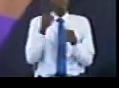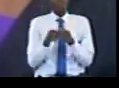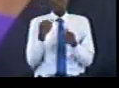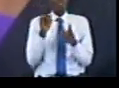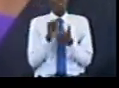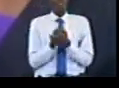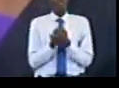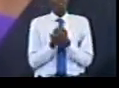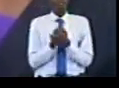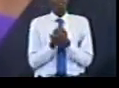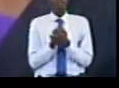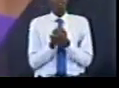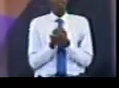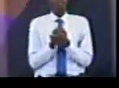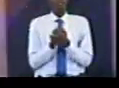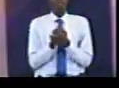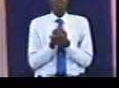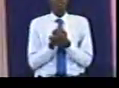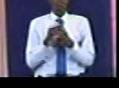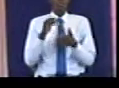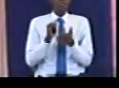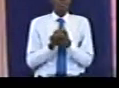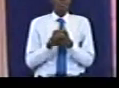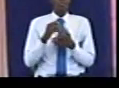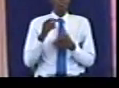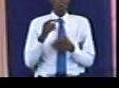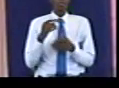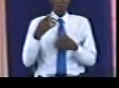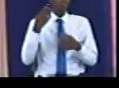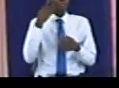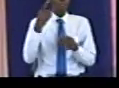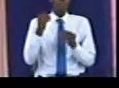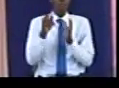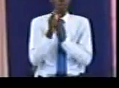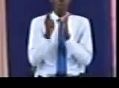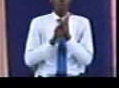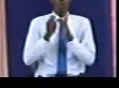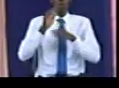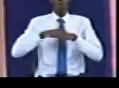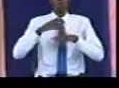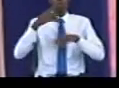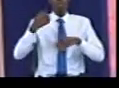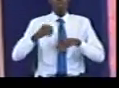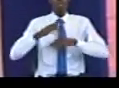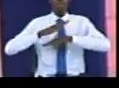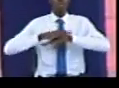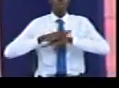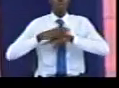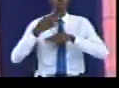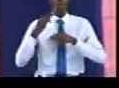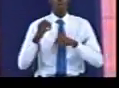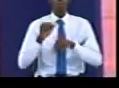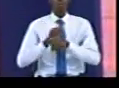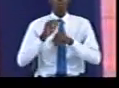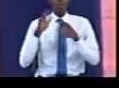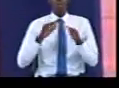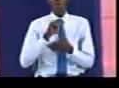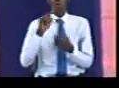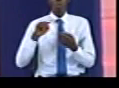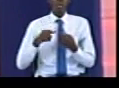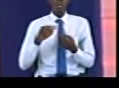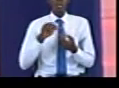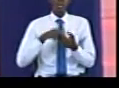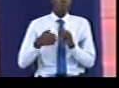the law on the tables of stone, and people read that, and then when the, you know, situation comes, they